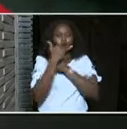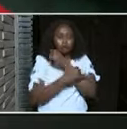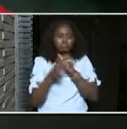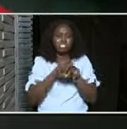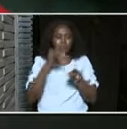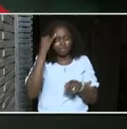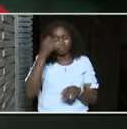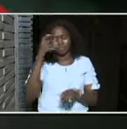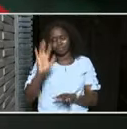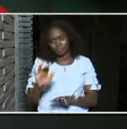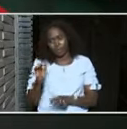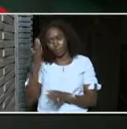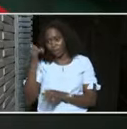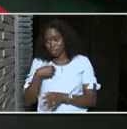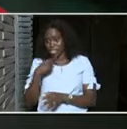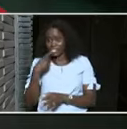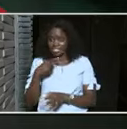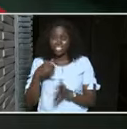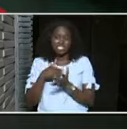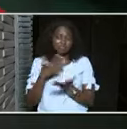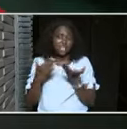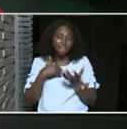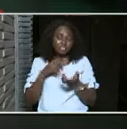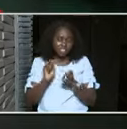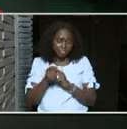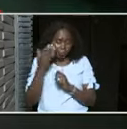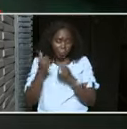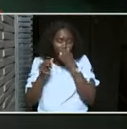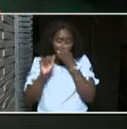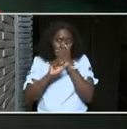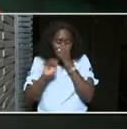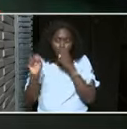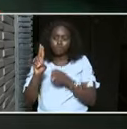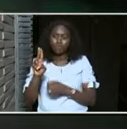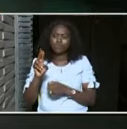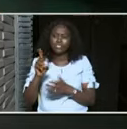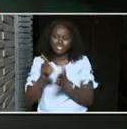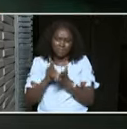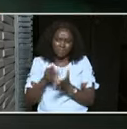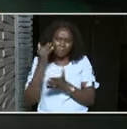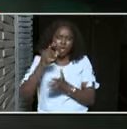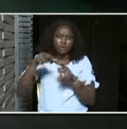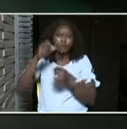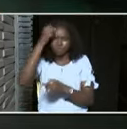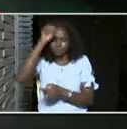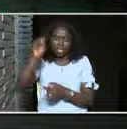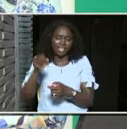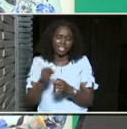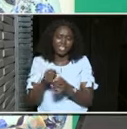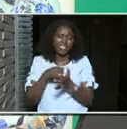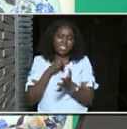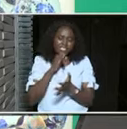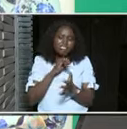seven things, for example, that ASU are demanding and why they are going on strike, it includes, for example, the fact that they want the